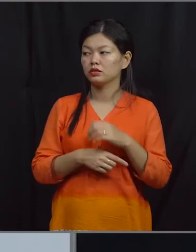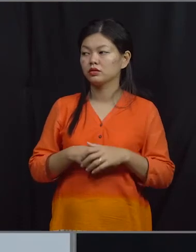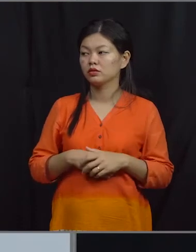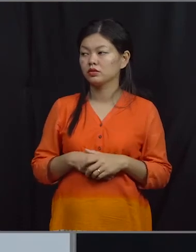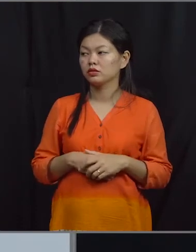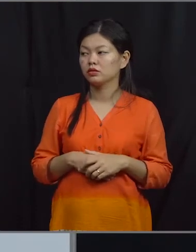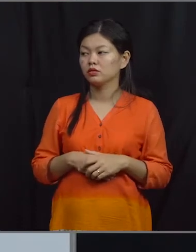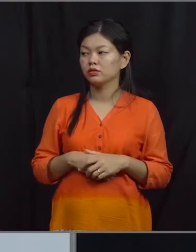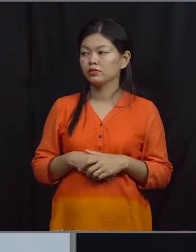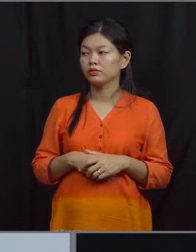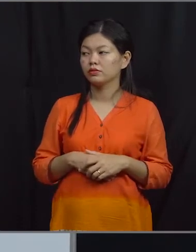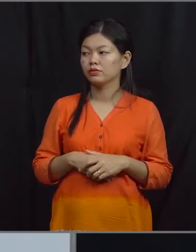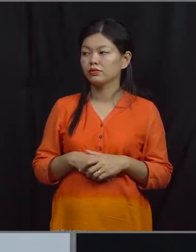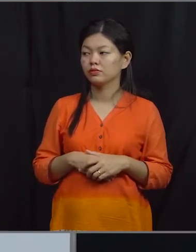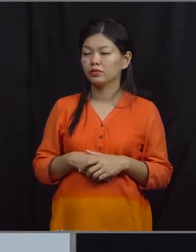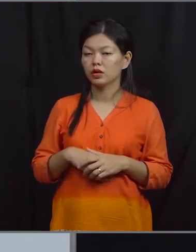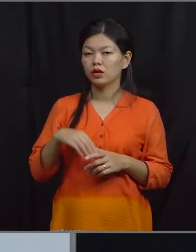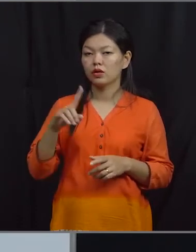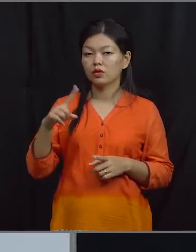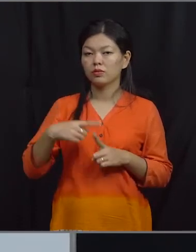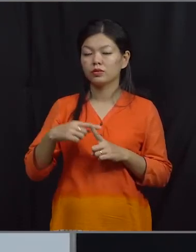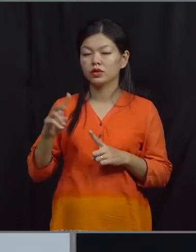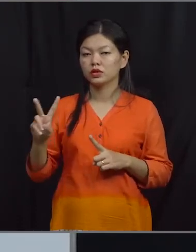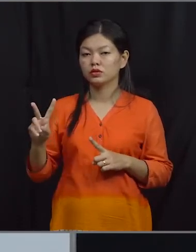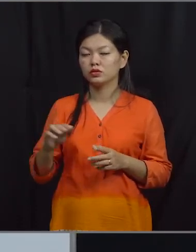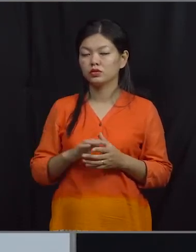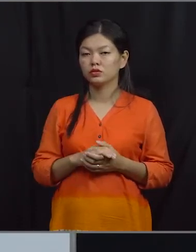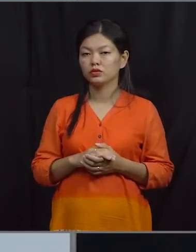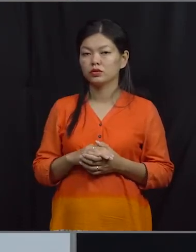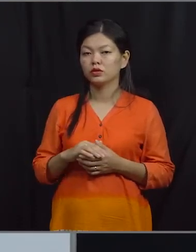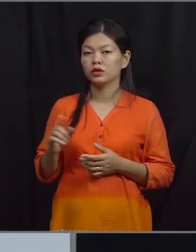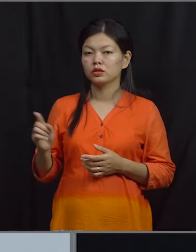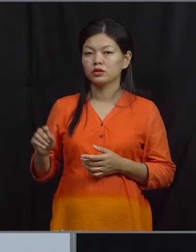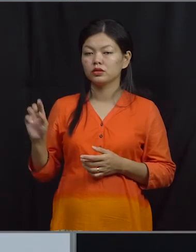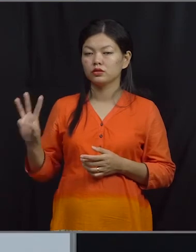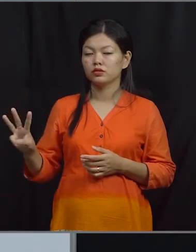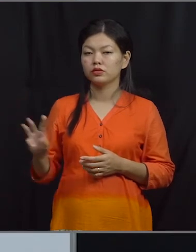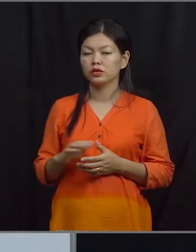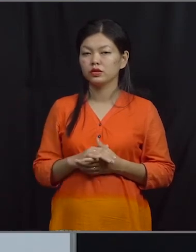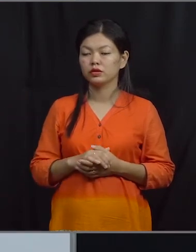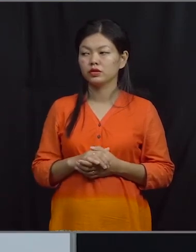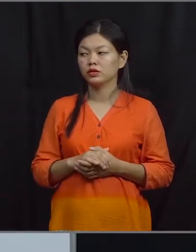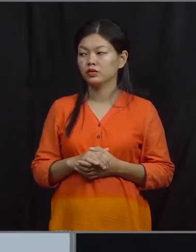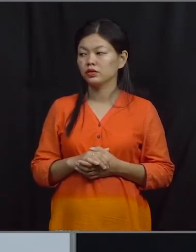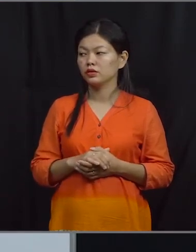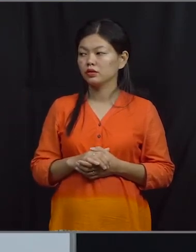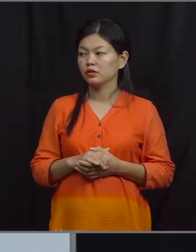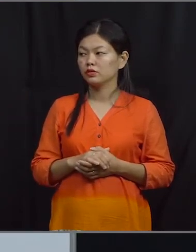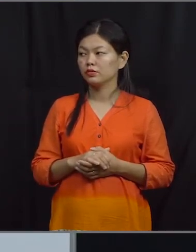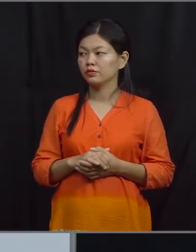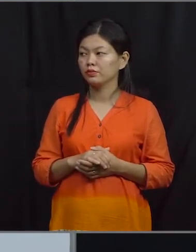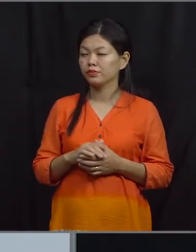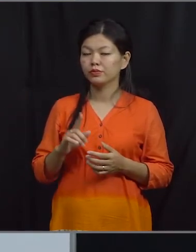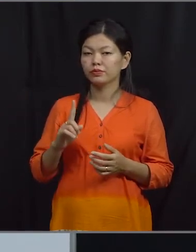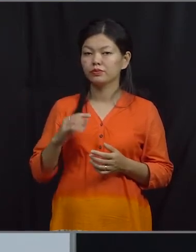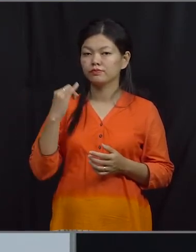delete this column and row, we get 1 plus 2, 1 plus 2, that is 3. Okay, and then let us find